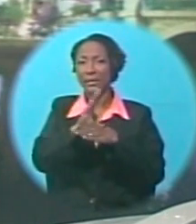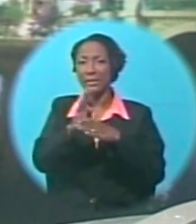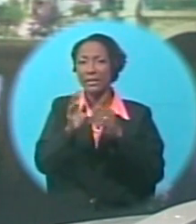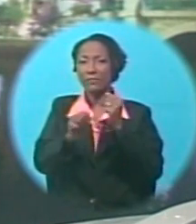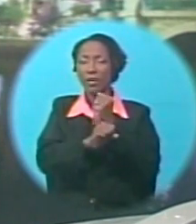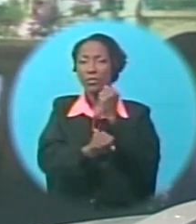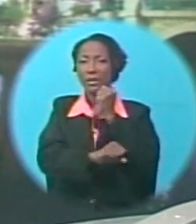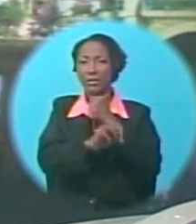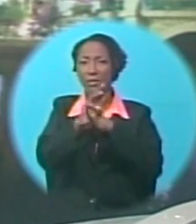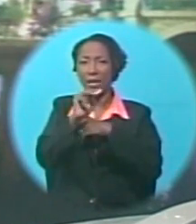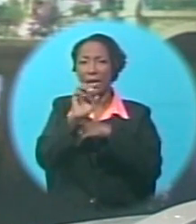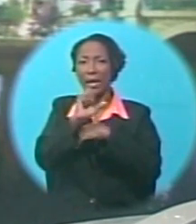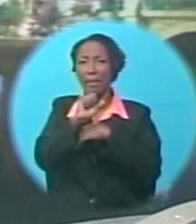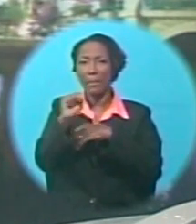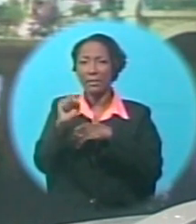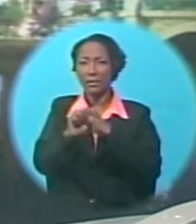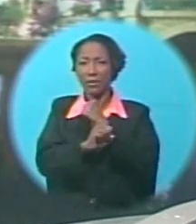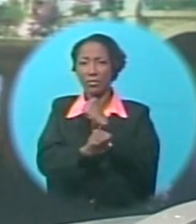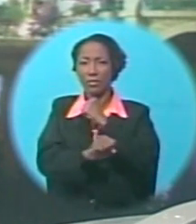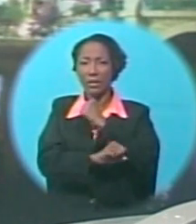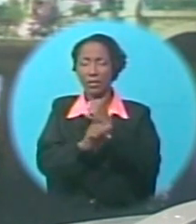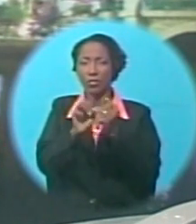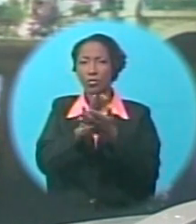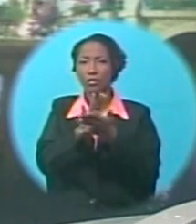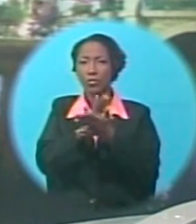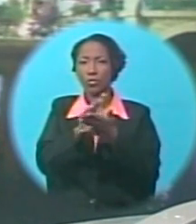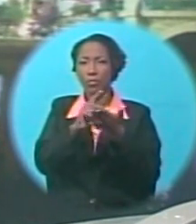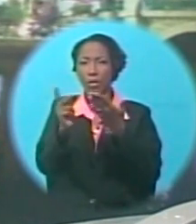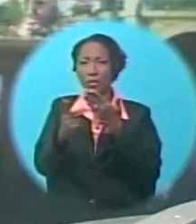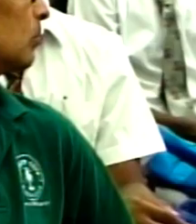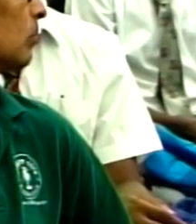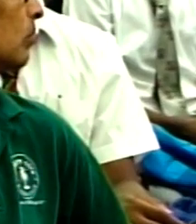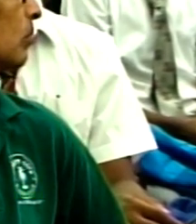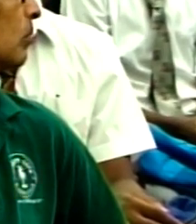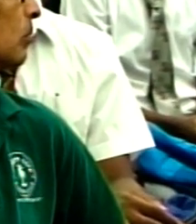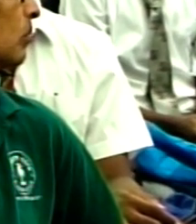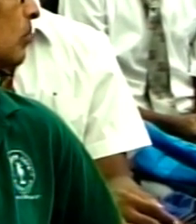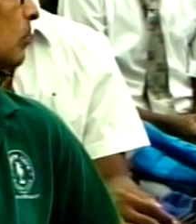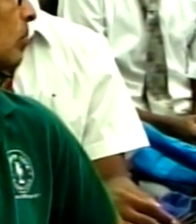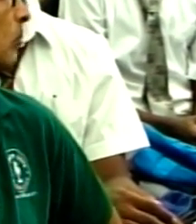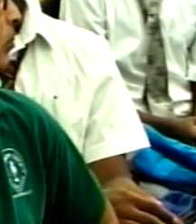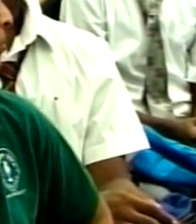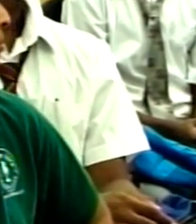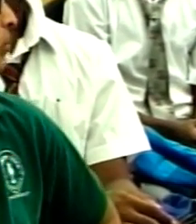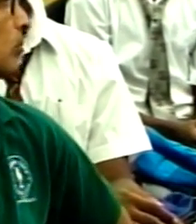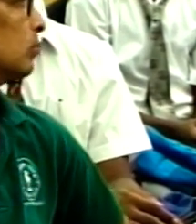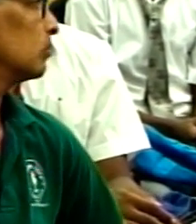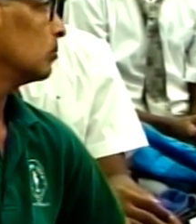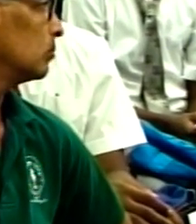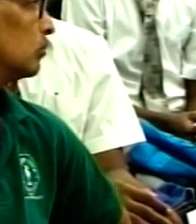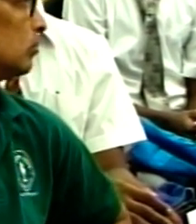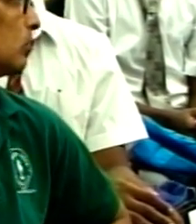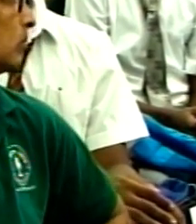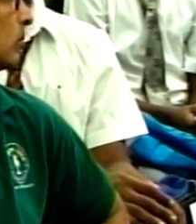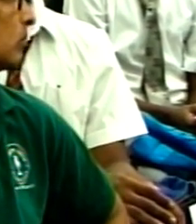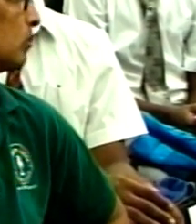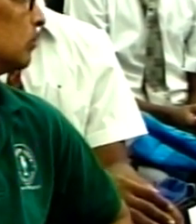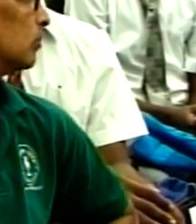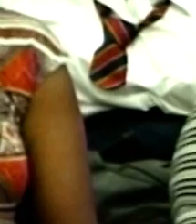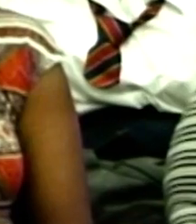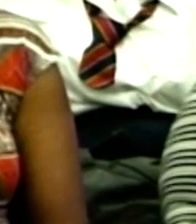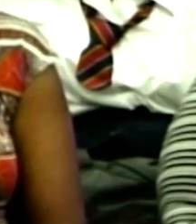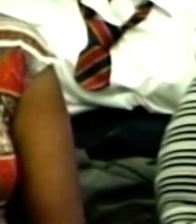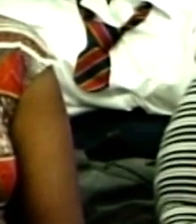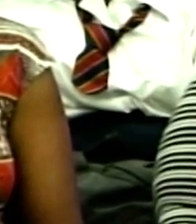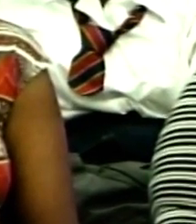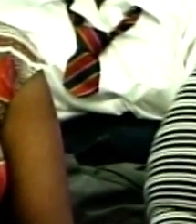Foundation's Schools Agriculture Project. The project was launched yesterday, and students will be exposed to the fundamentals in agriculture and